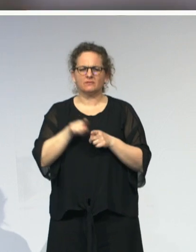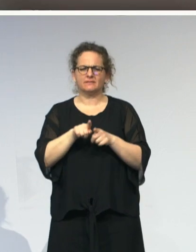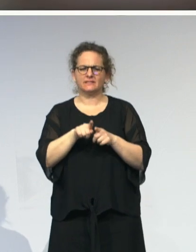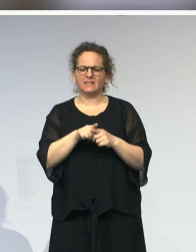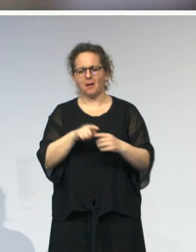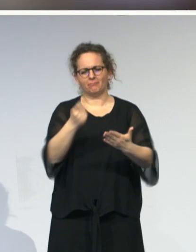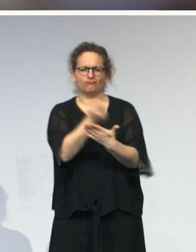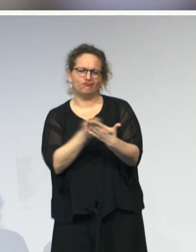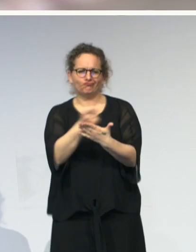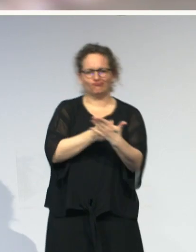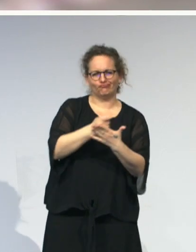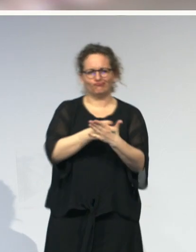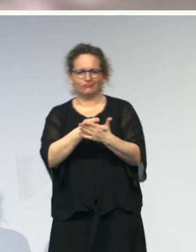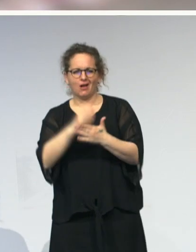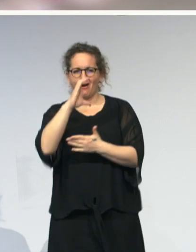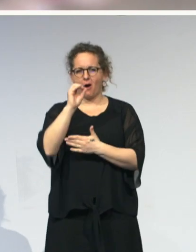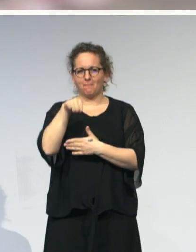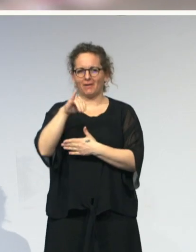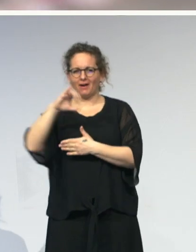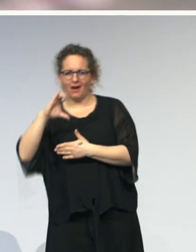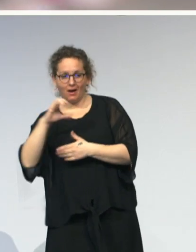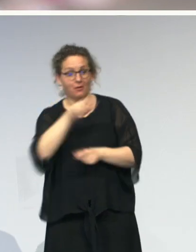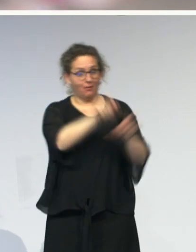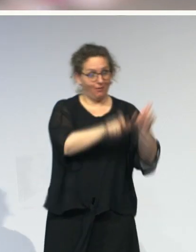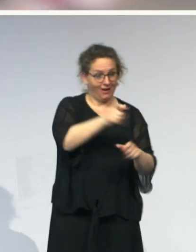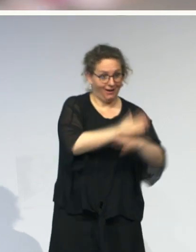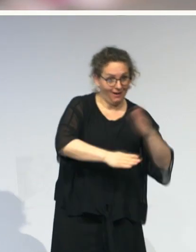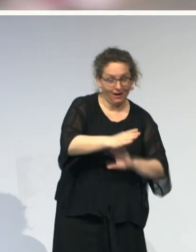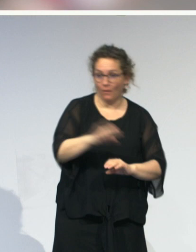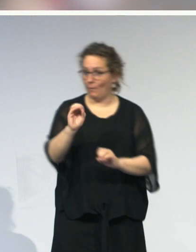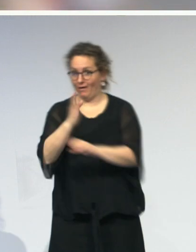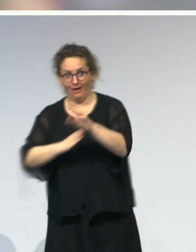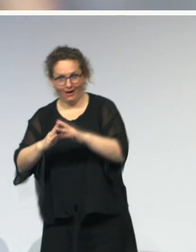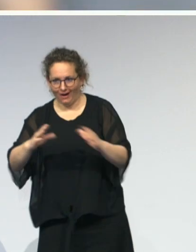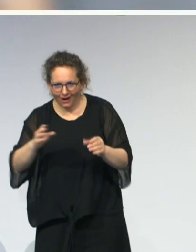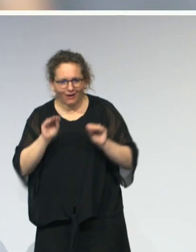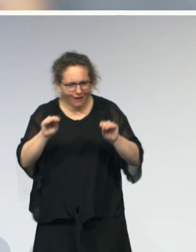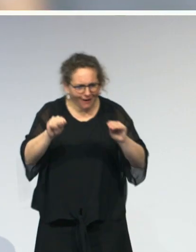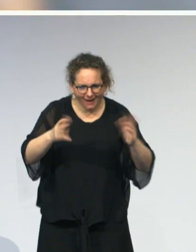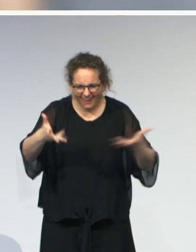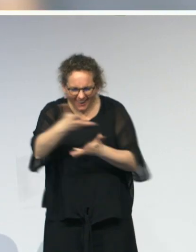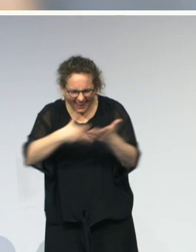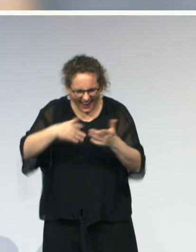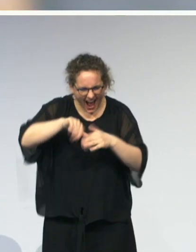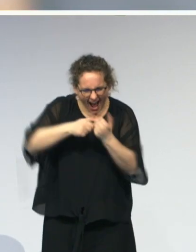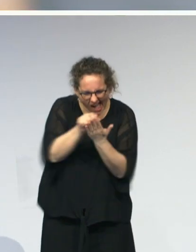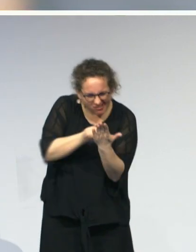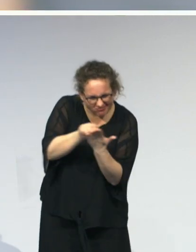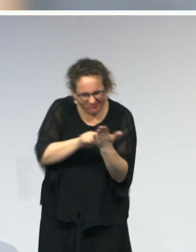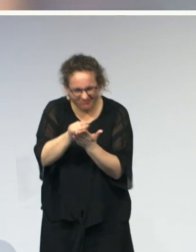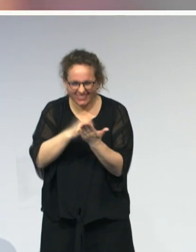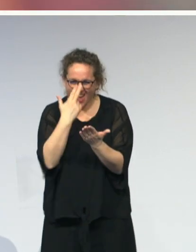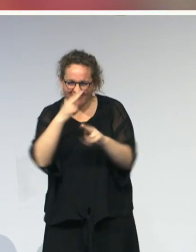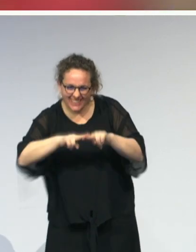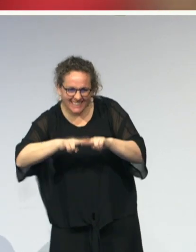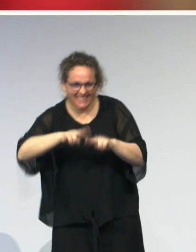with various disabilities how to develop and produce hand-drawn comics on paper as a medium for self-expression